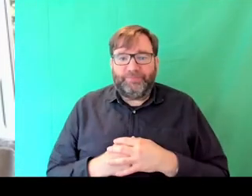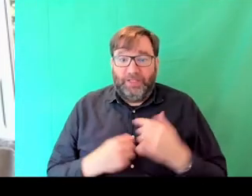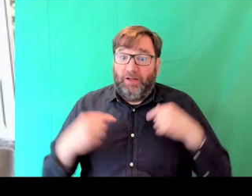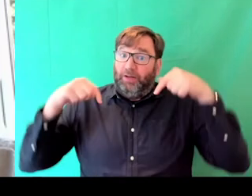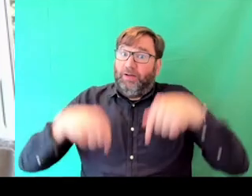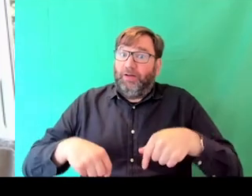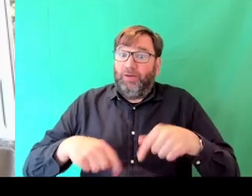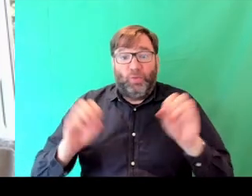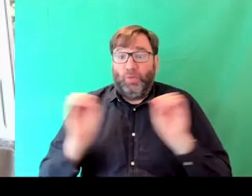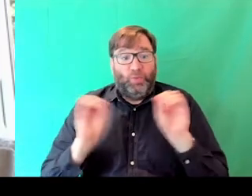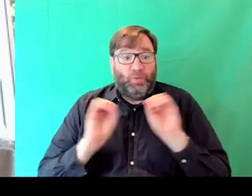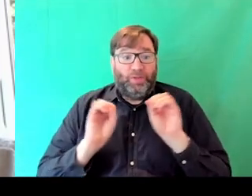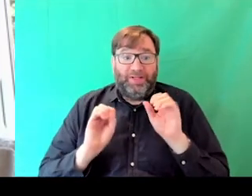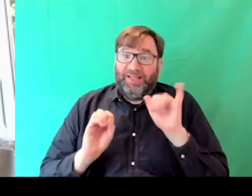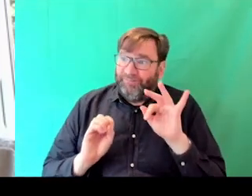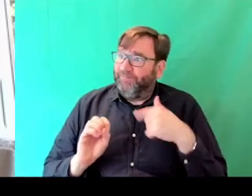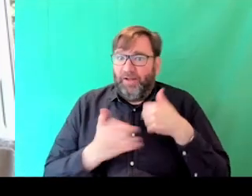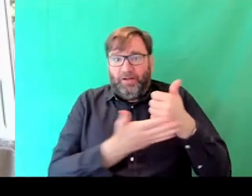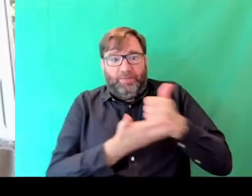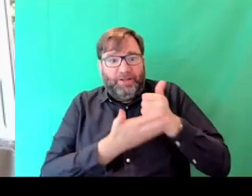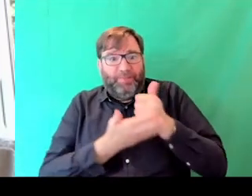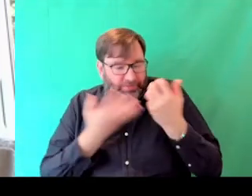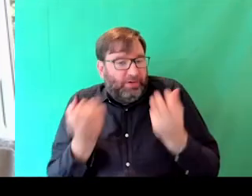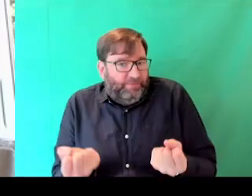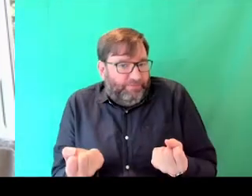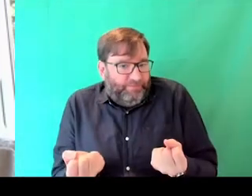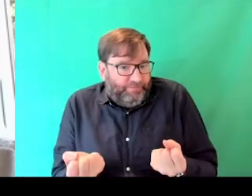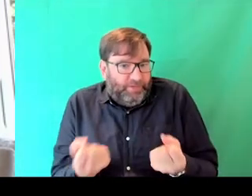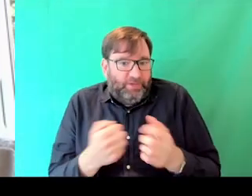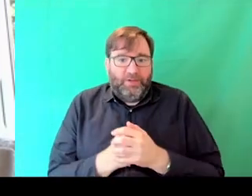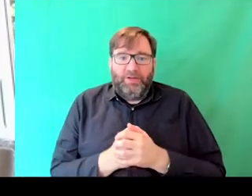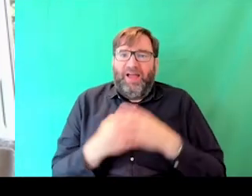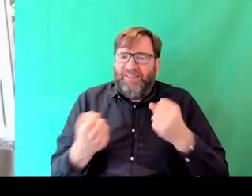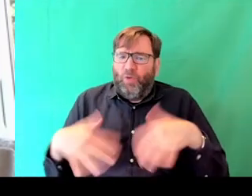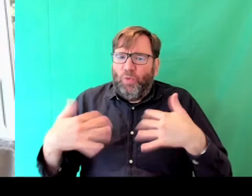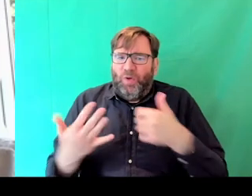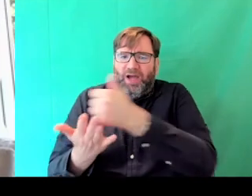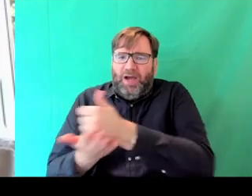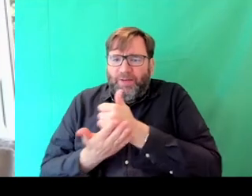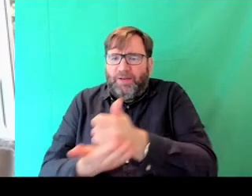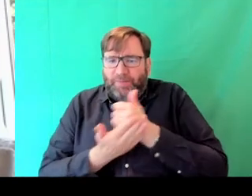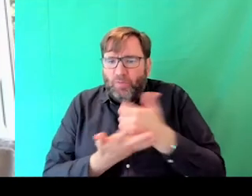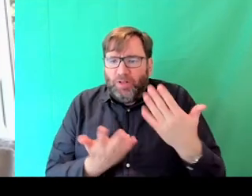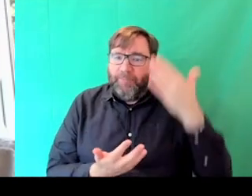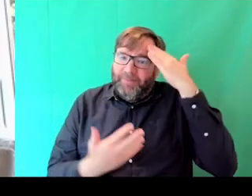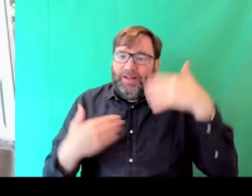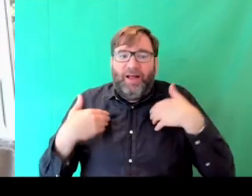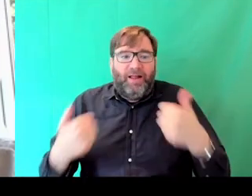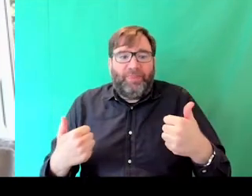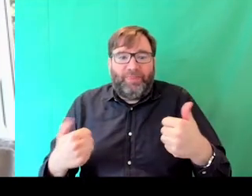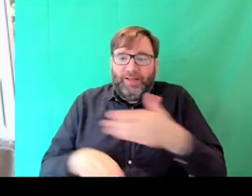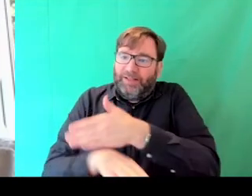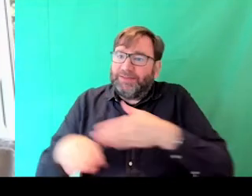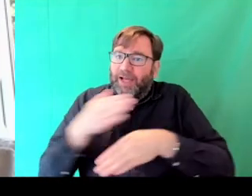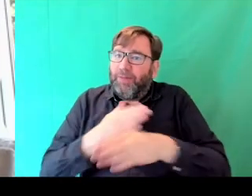of the 1.2 billion people on this planet, and deserves to be talked about and deserves to have